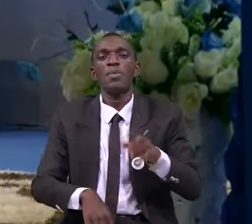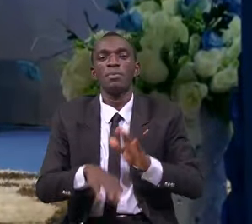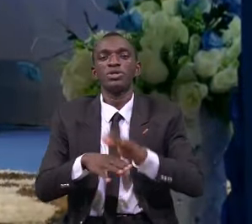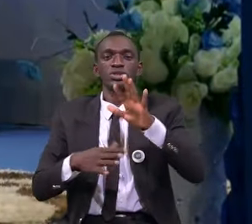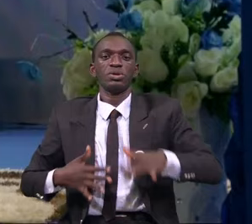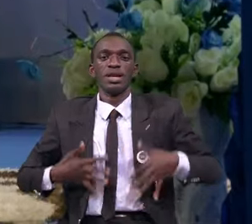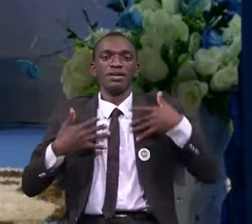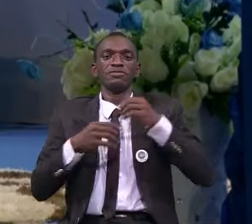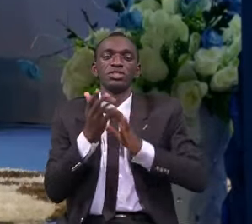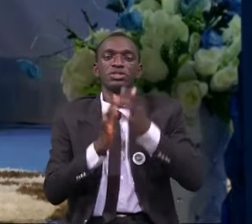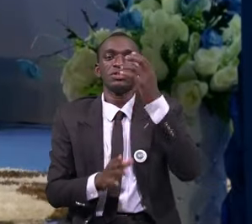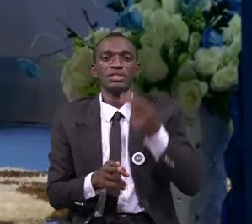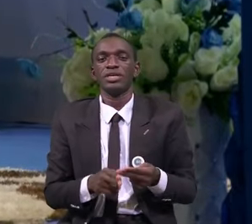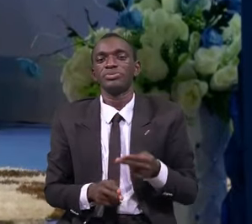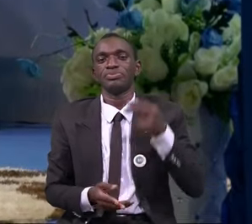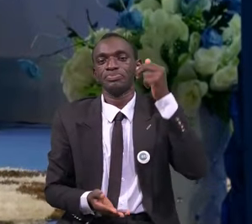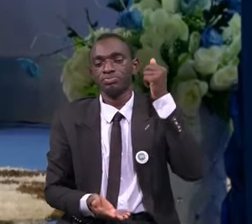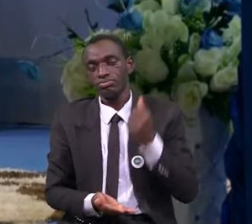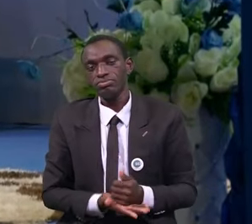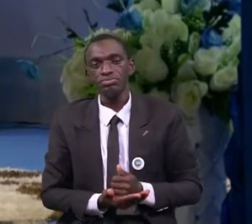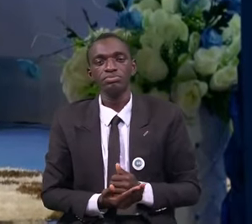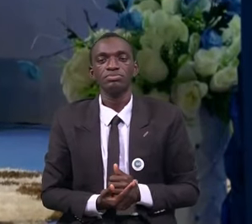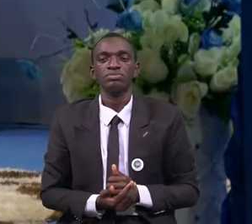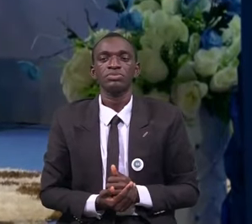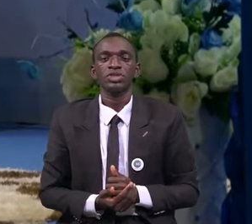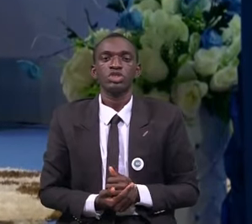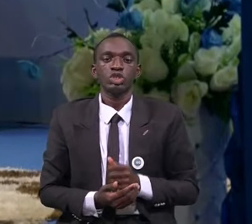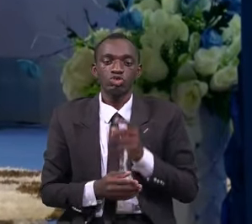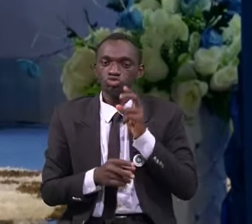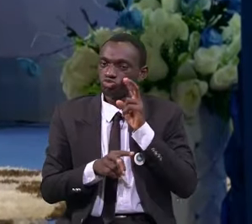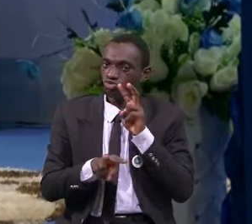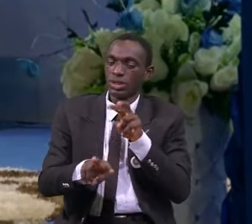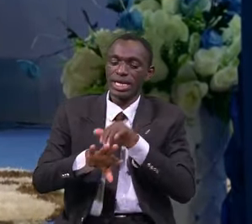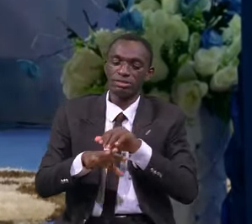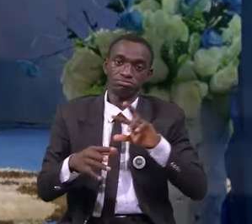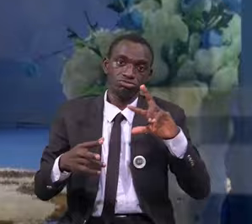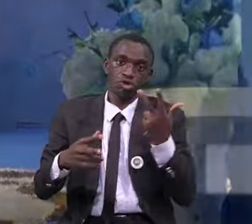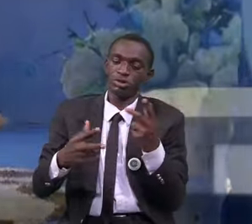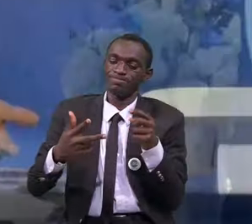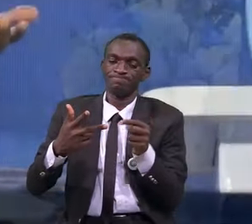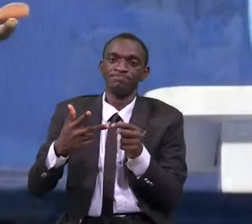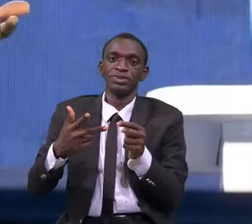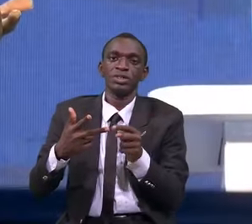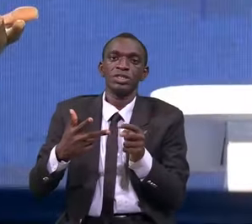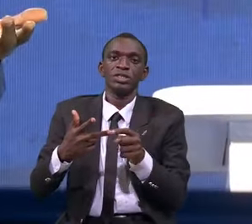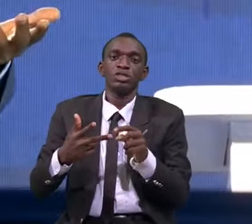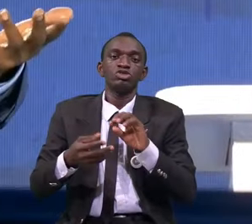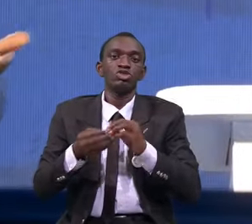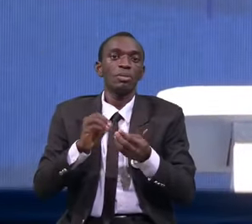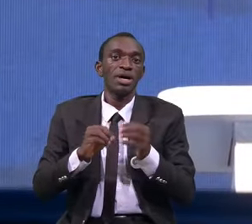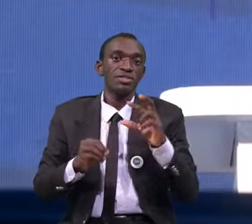Look at number 3 here. Number three, arising